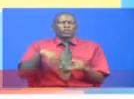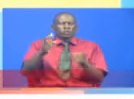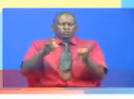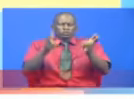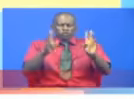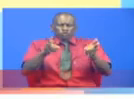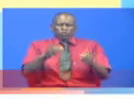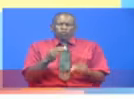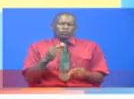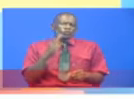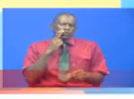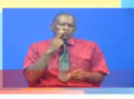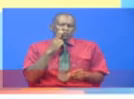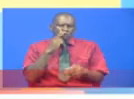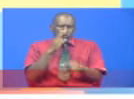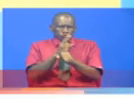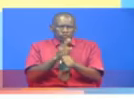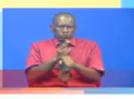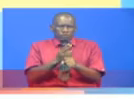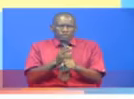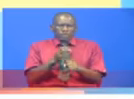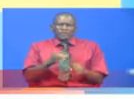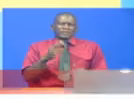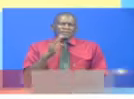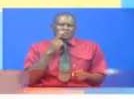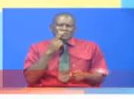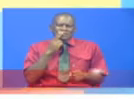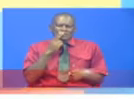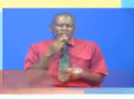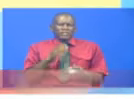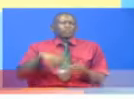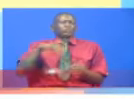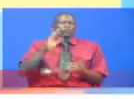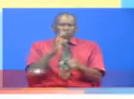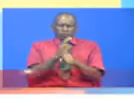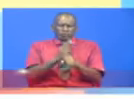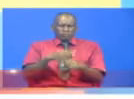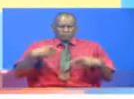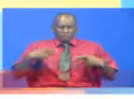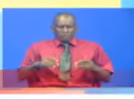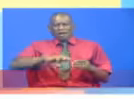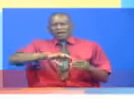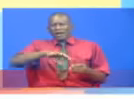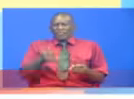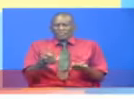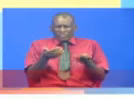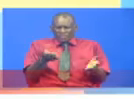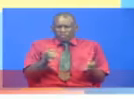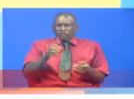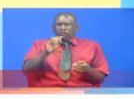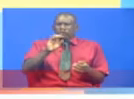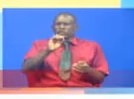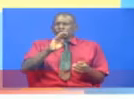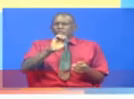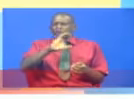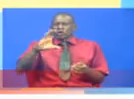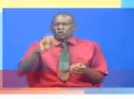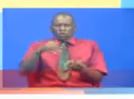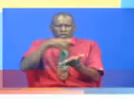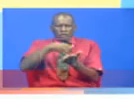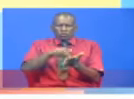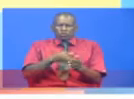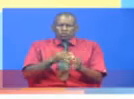of tobacco use is cigarette smoking. Other tobacco products include water